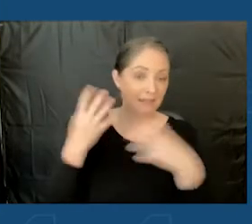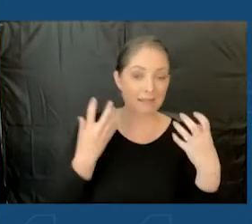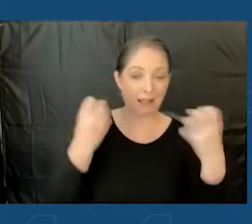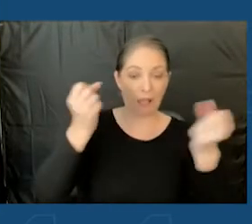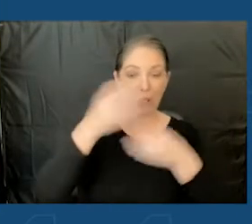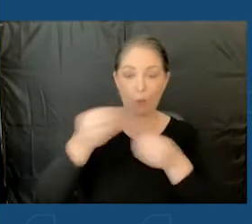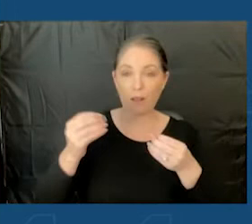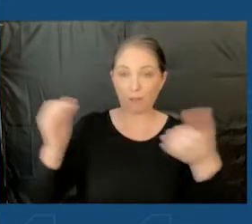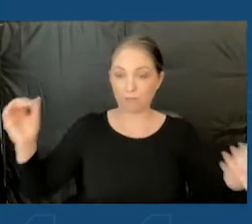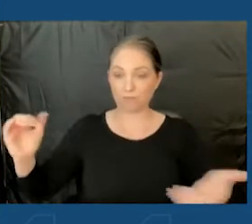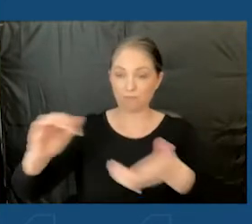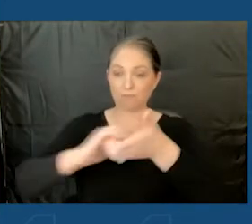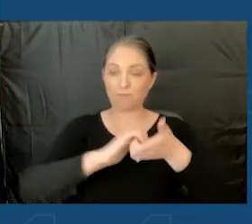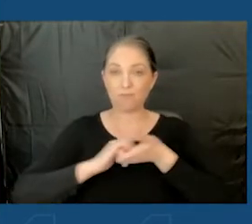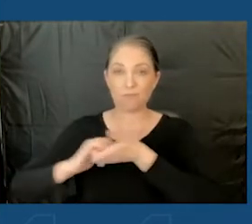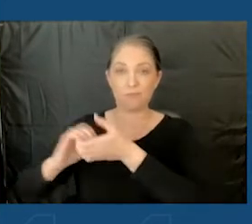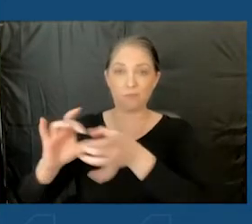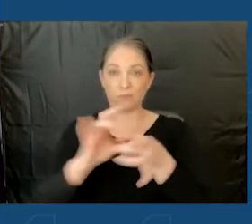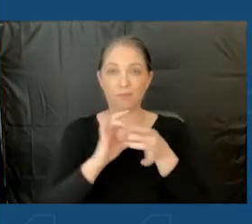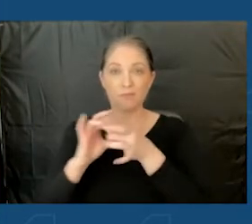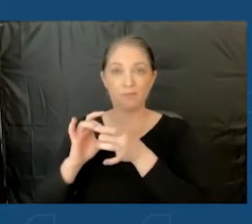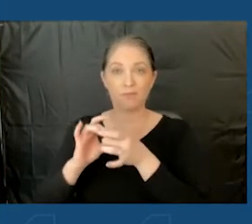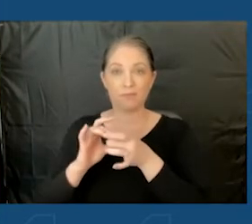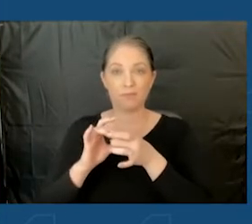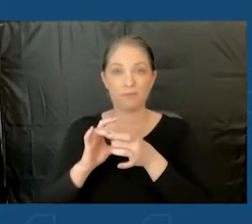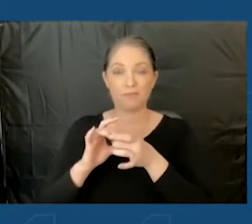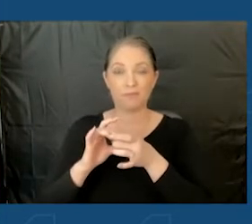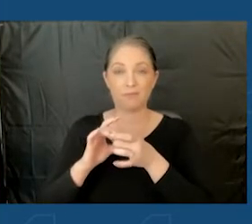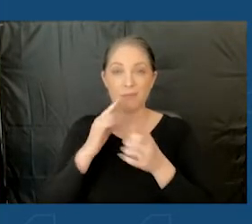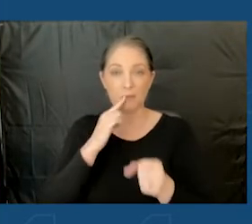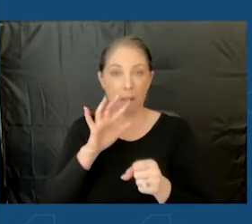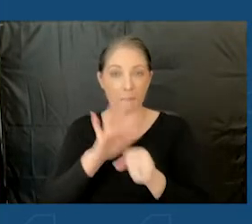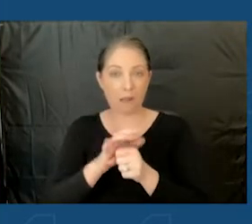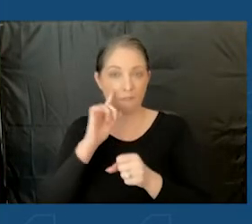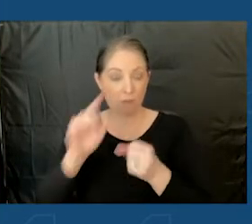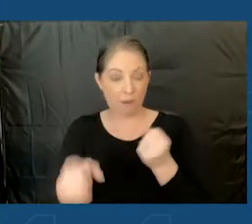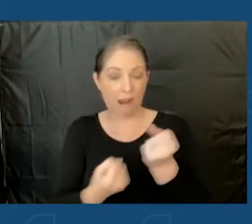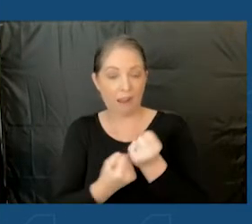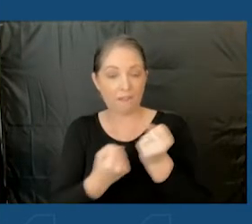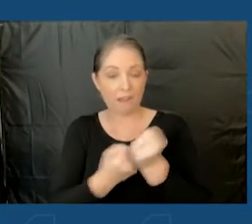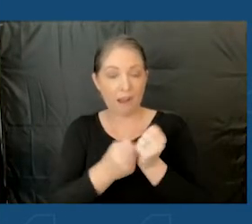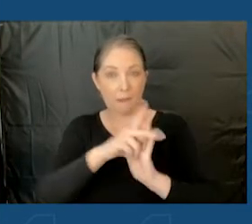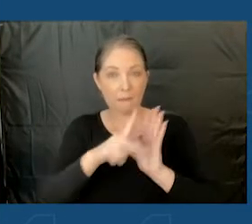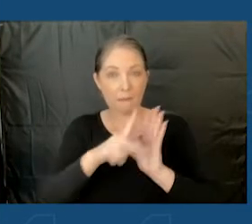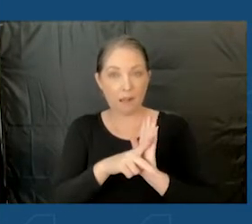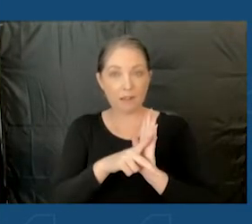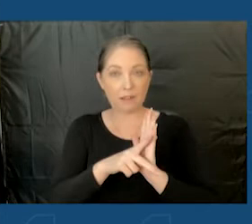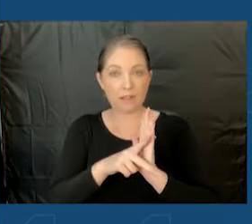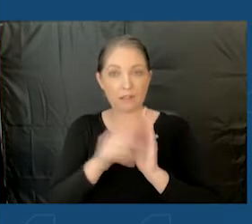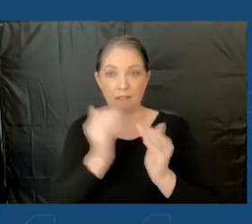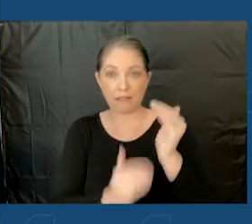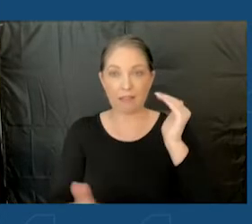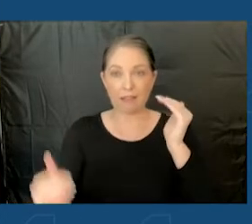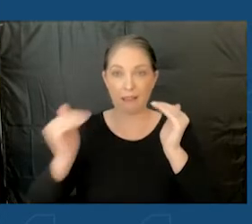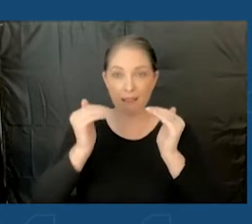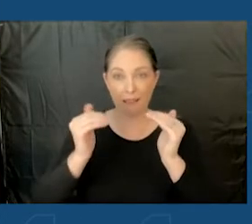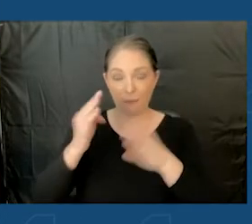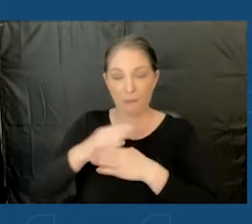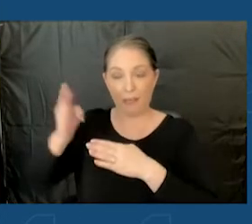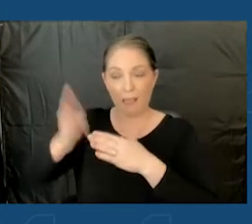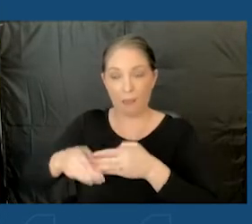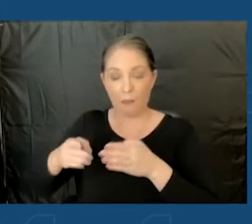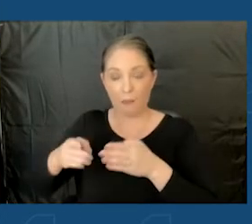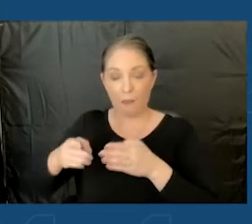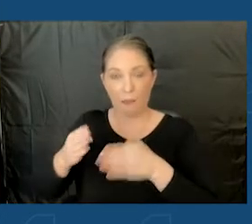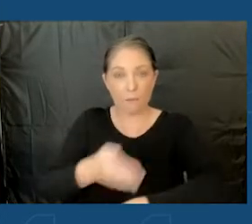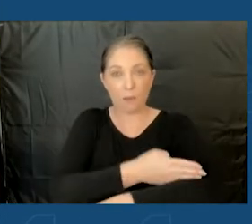are dedicated to advocating for policies that improve equitable outcomes for infants and toddlers, their